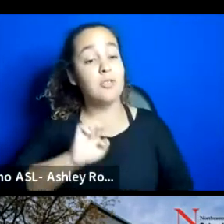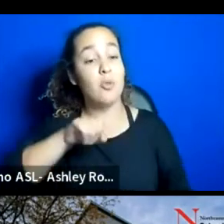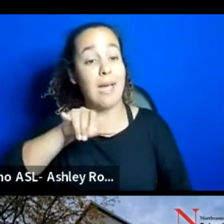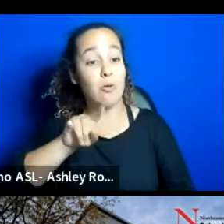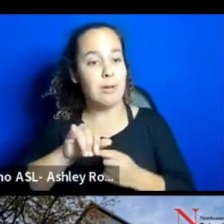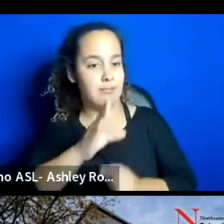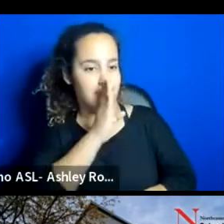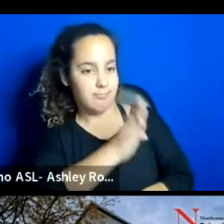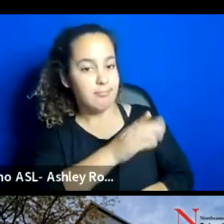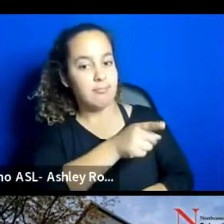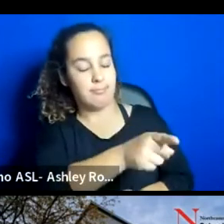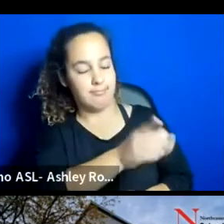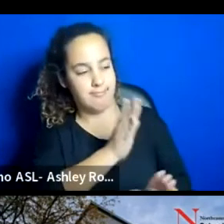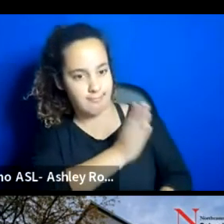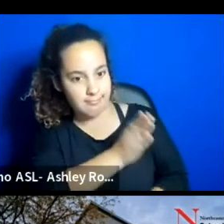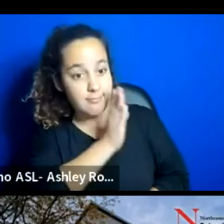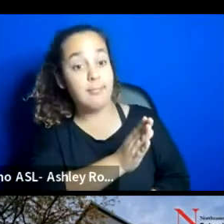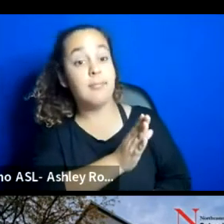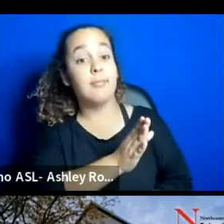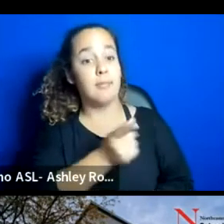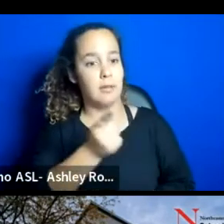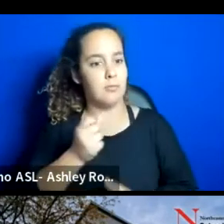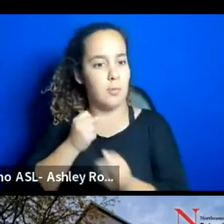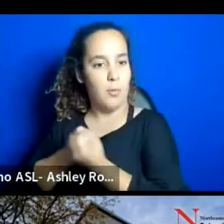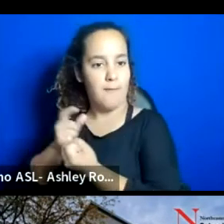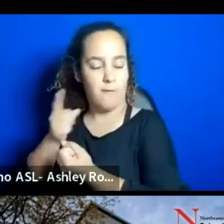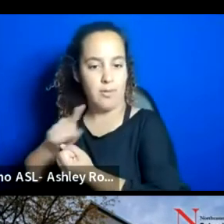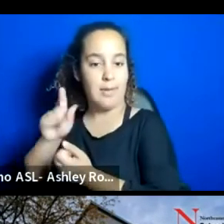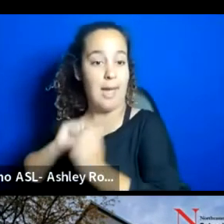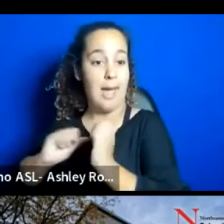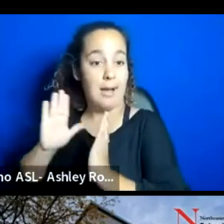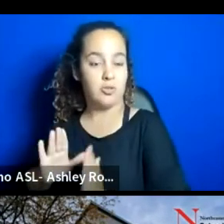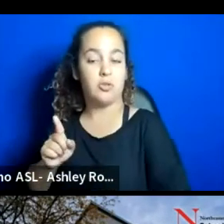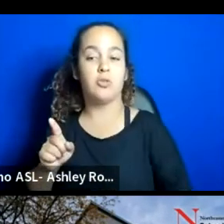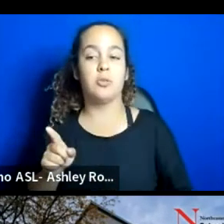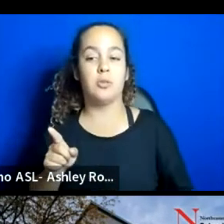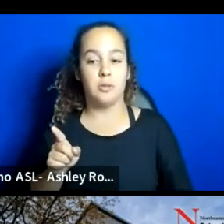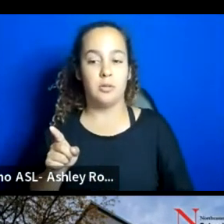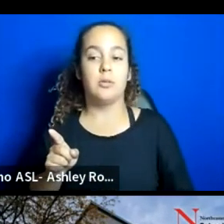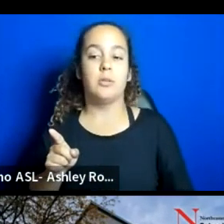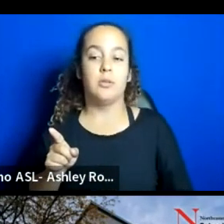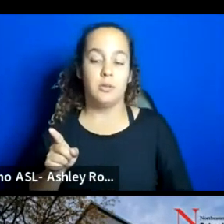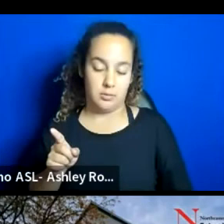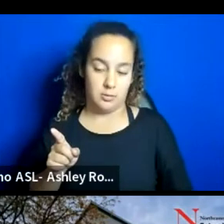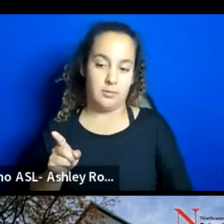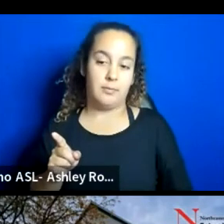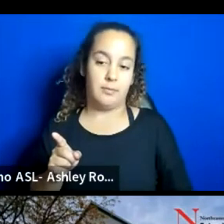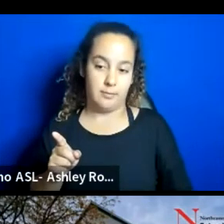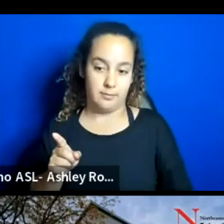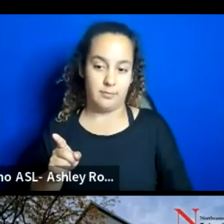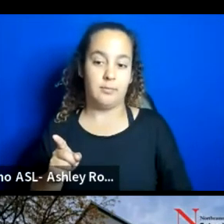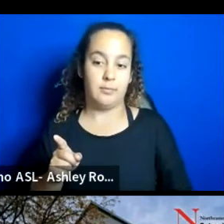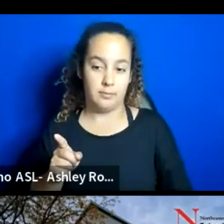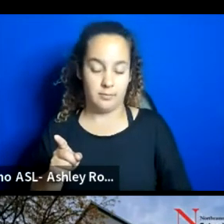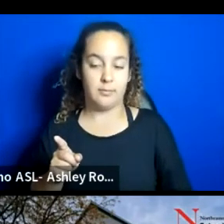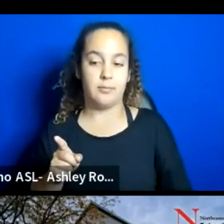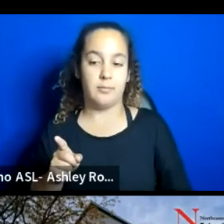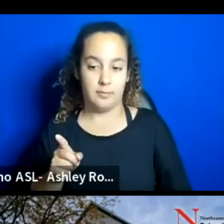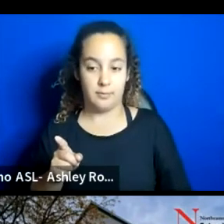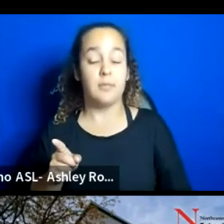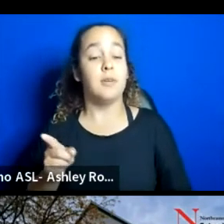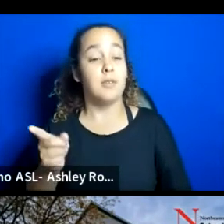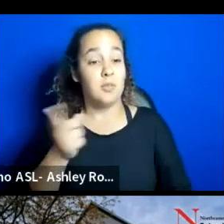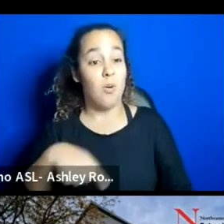playwright in the interest of the actors, because as all these those economically insecure are